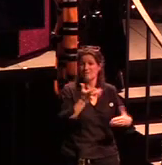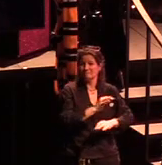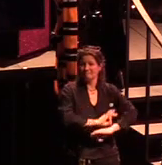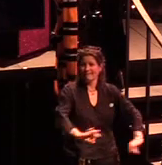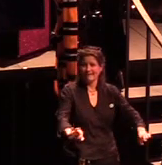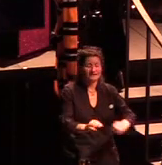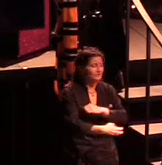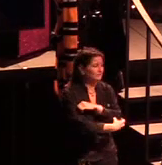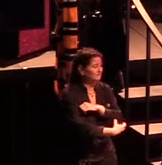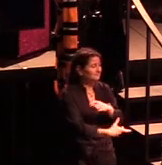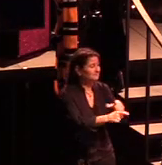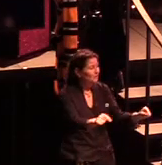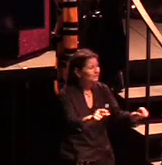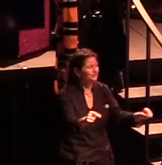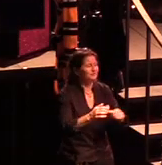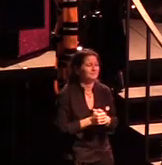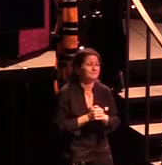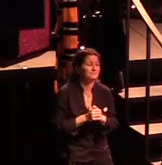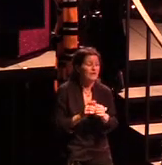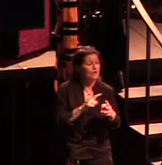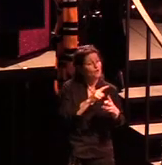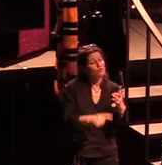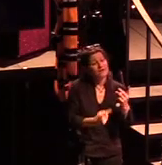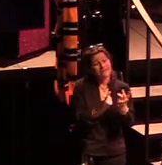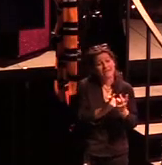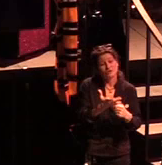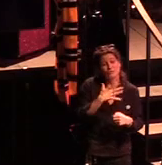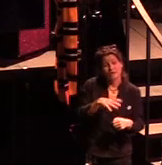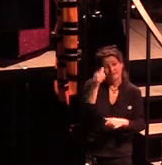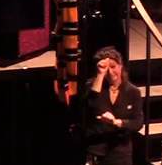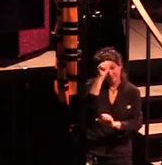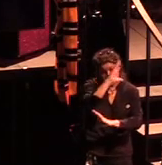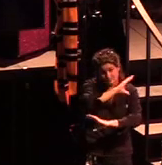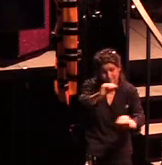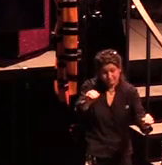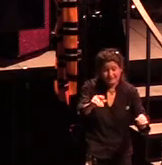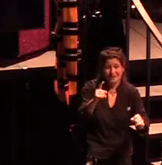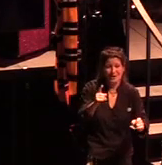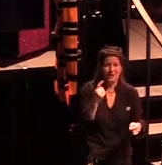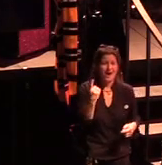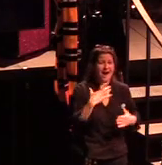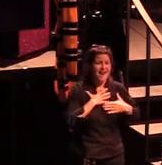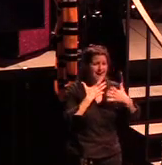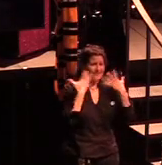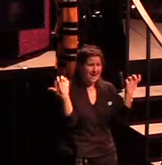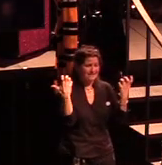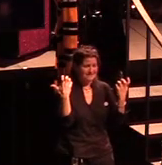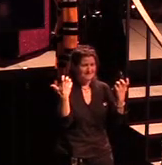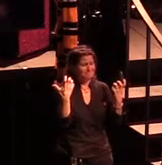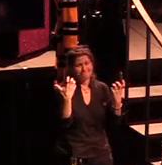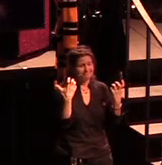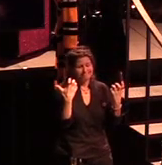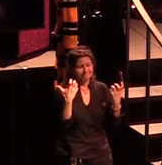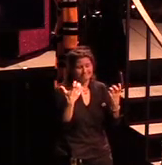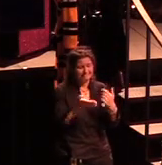and biscuit there are three things you need to know straight away I love cats that's one of them em